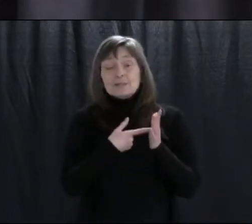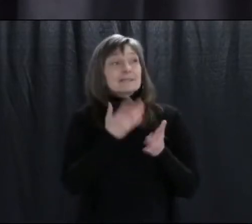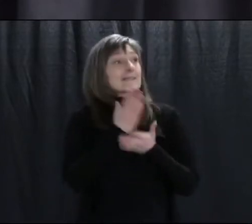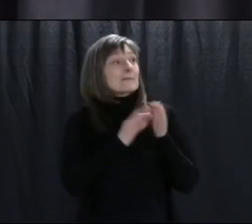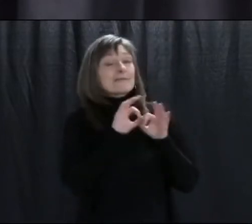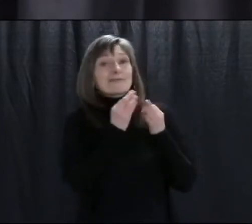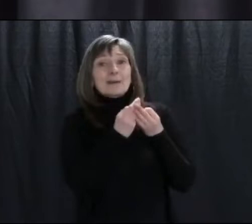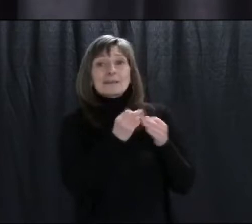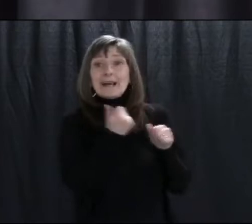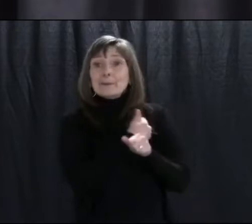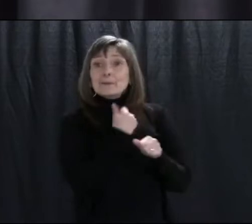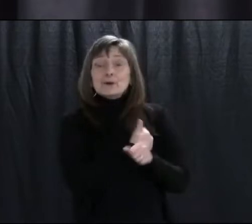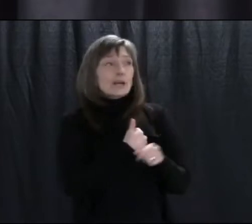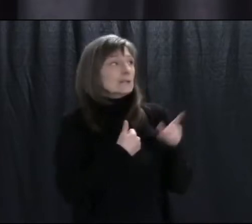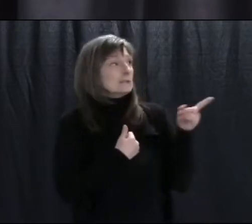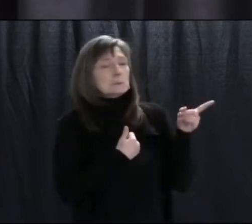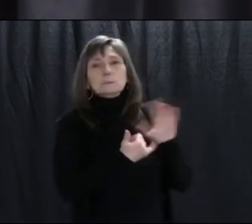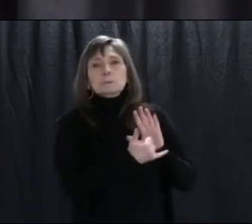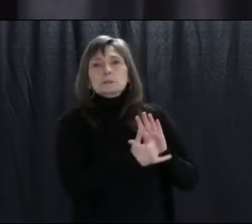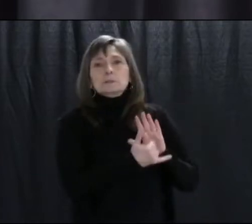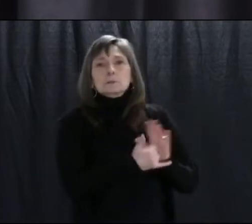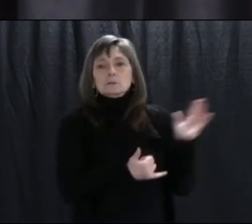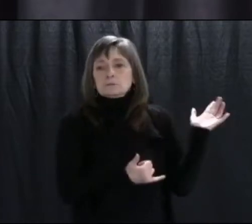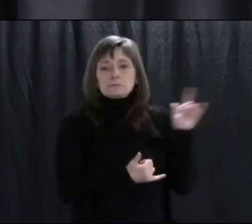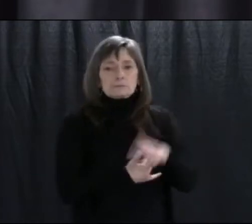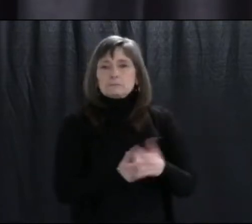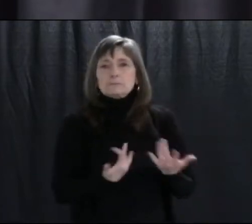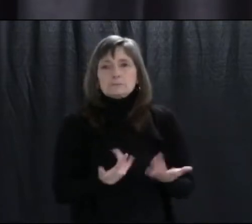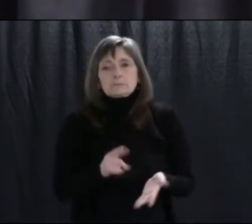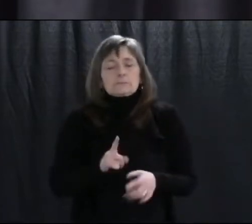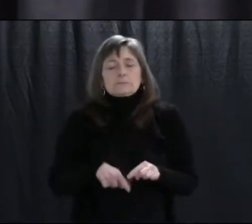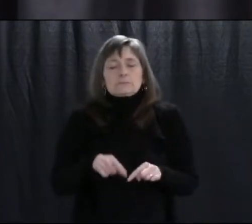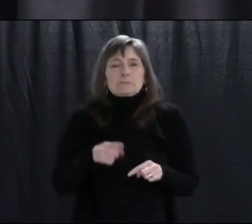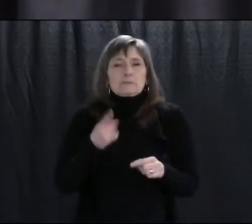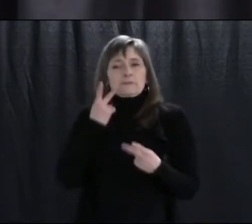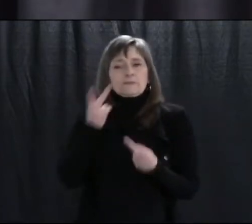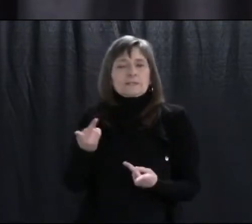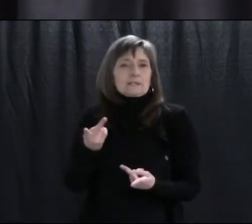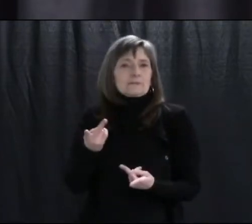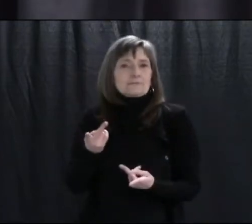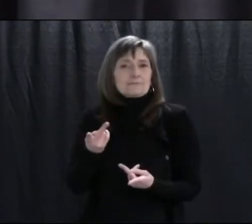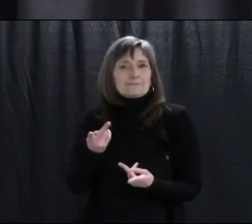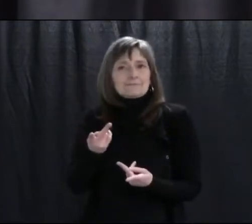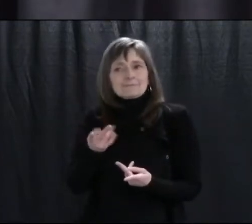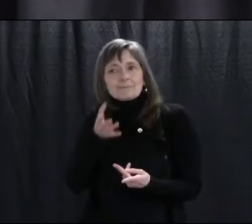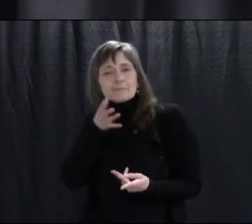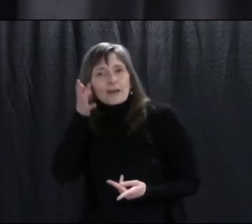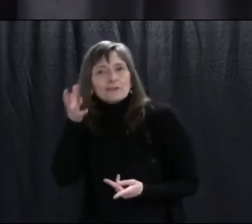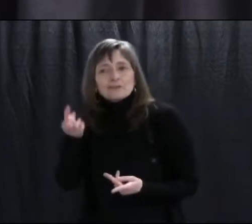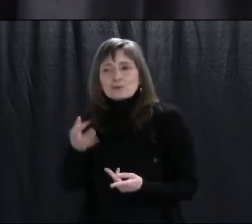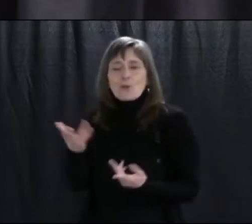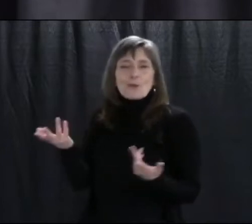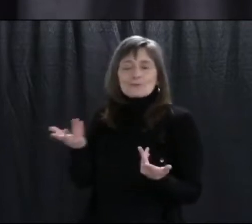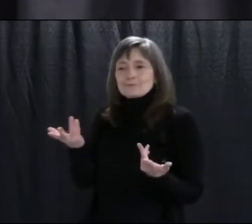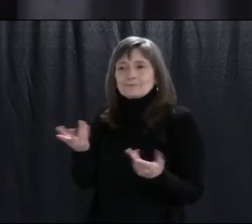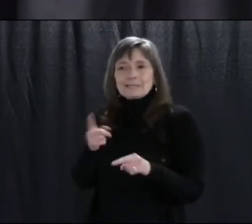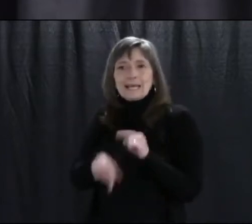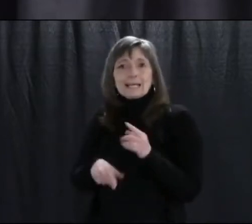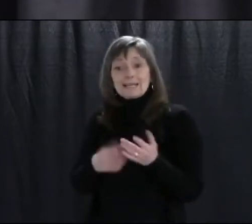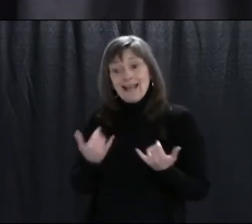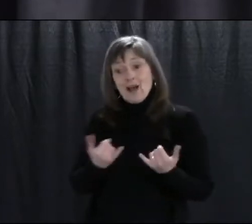example, because they are simply not going to be able to get there at all in person. Now, they may only have one person at